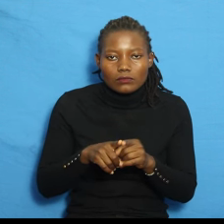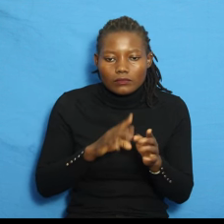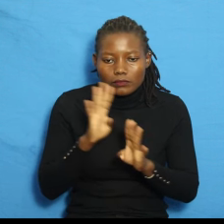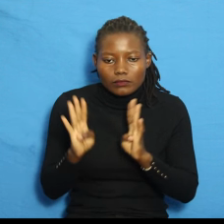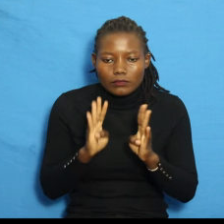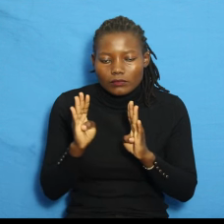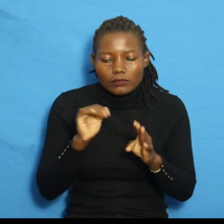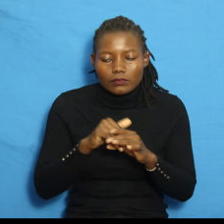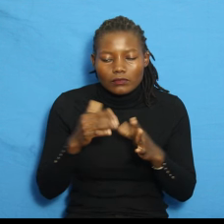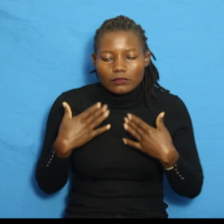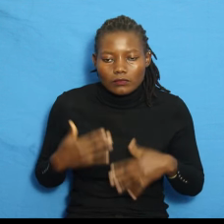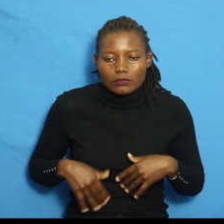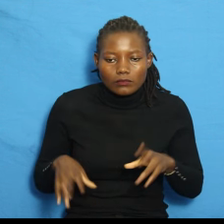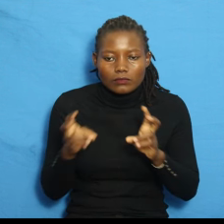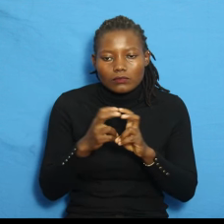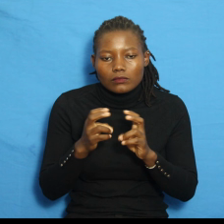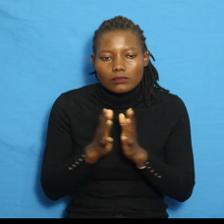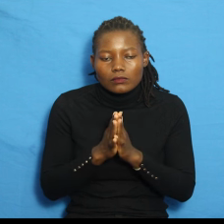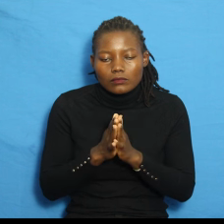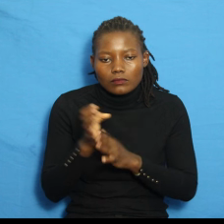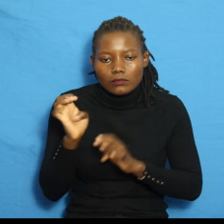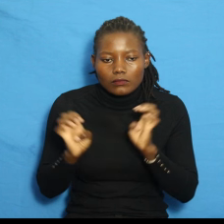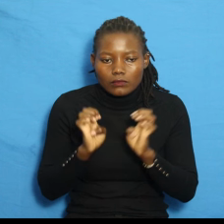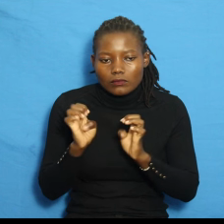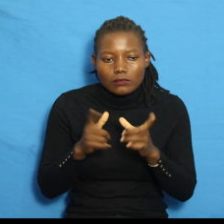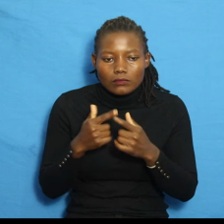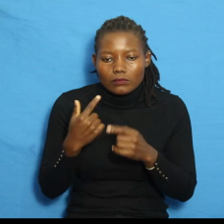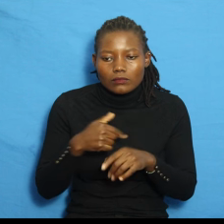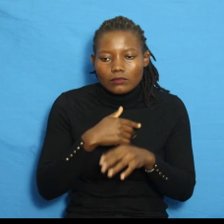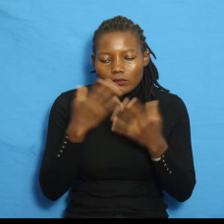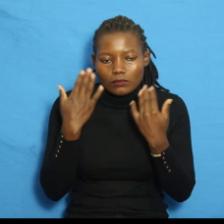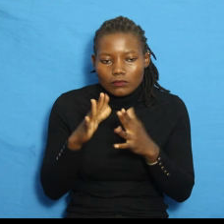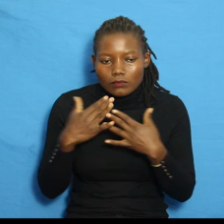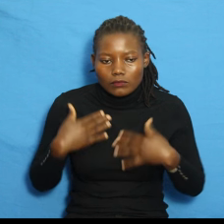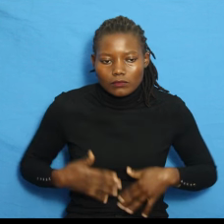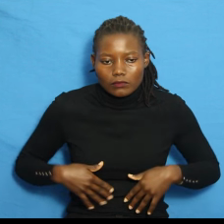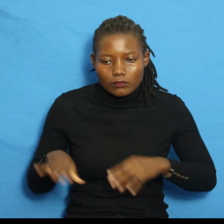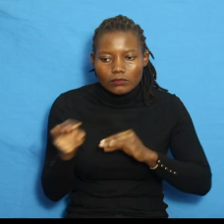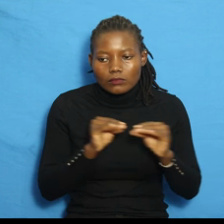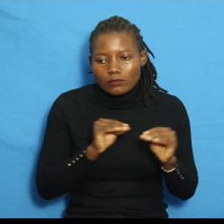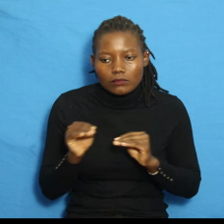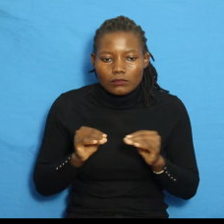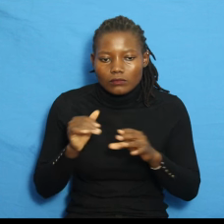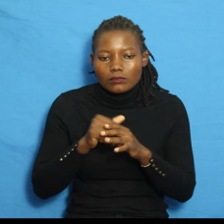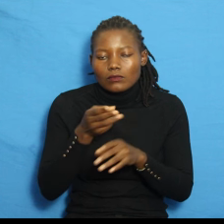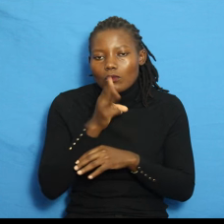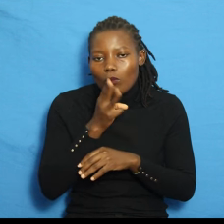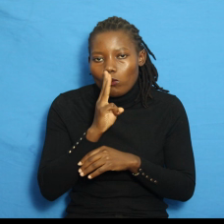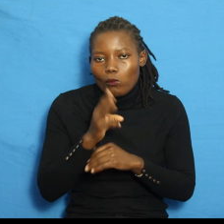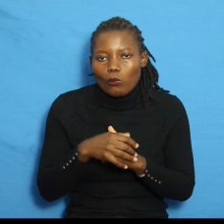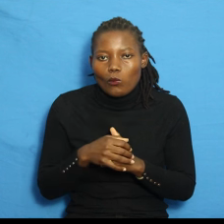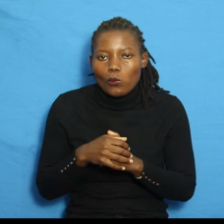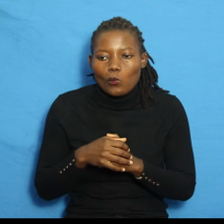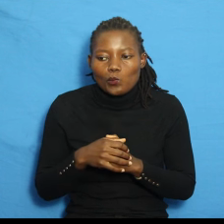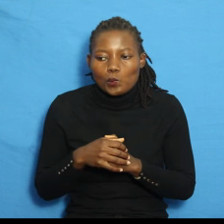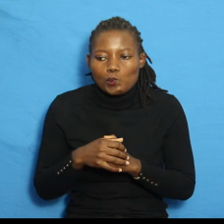that is friction, projectile motion, and we'll finish off with human movement in water. I hope I can do